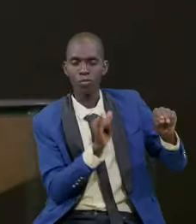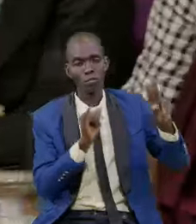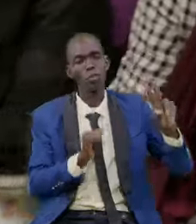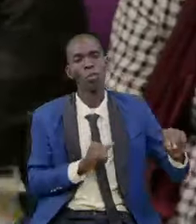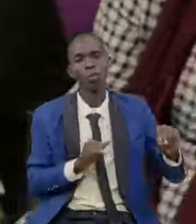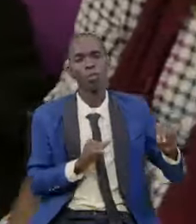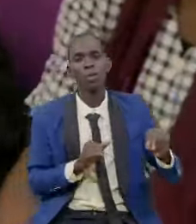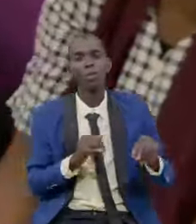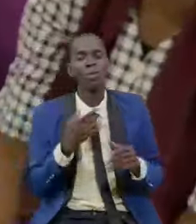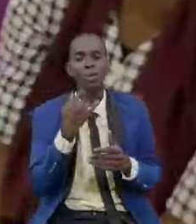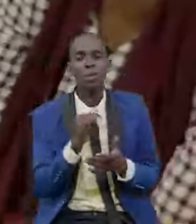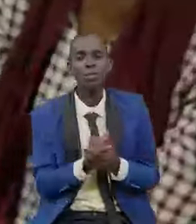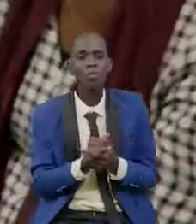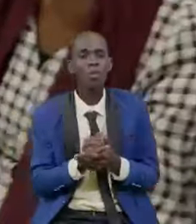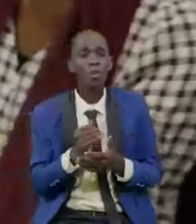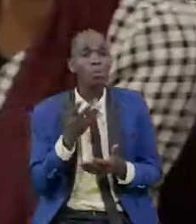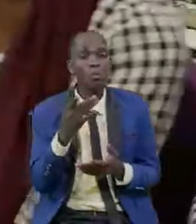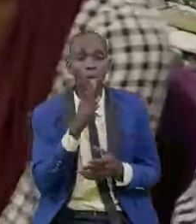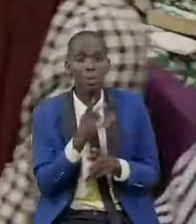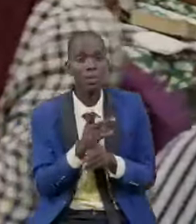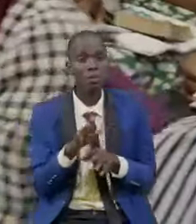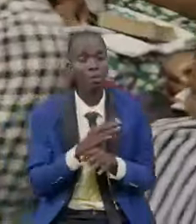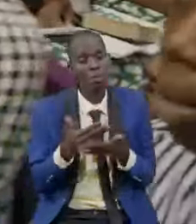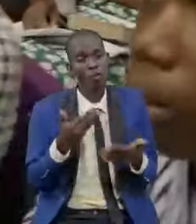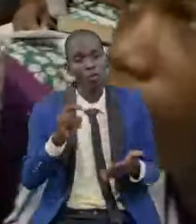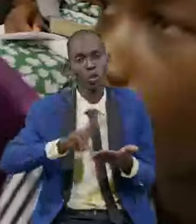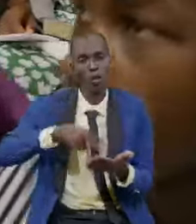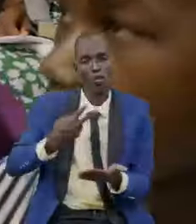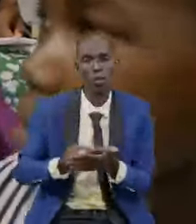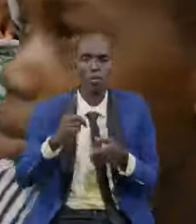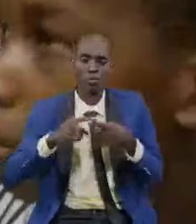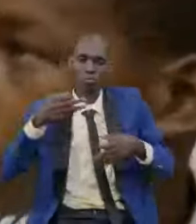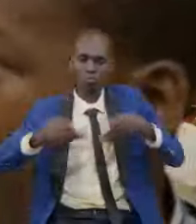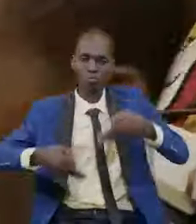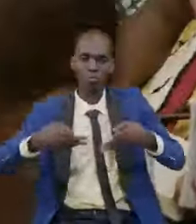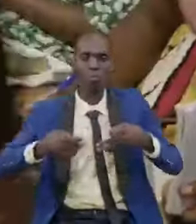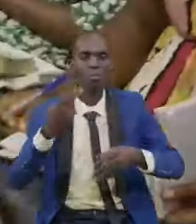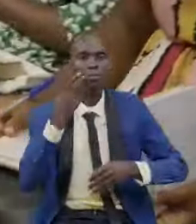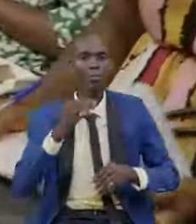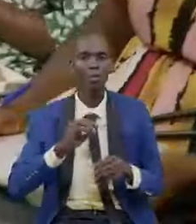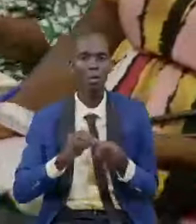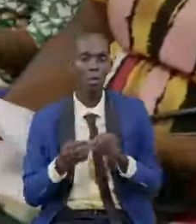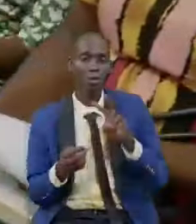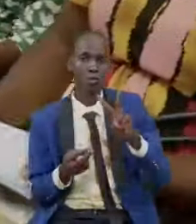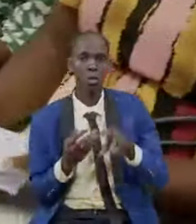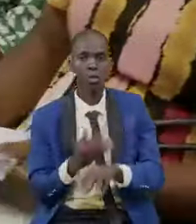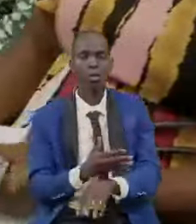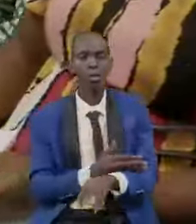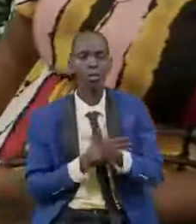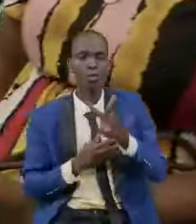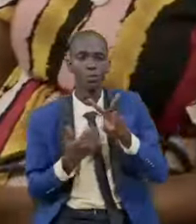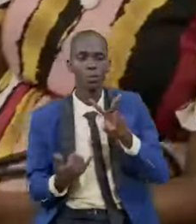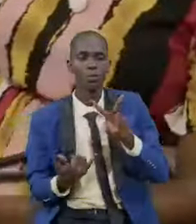lets ye fall into condemnation. Look at number two here. Number two here, we're